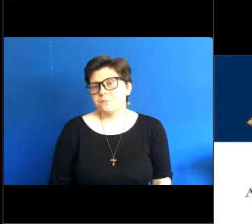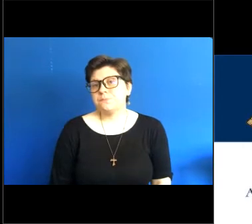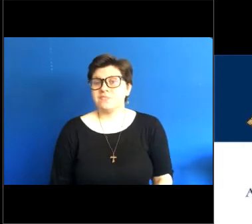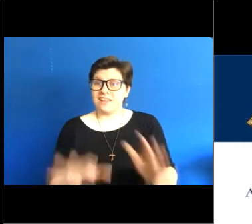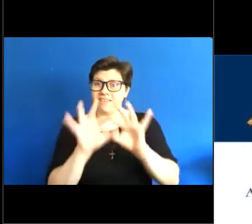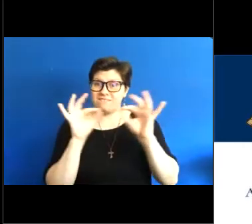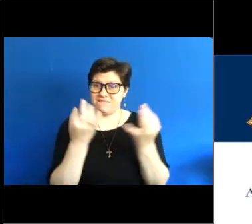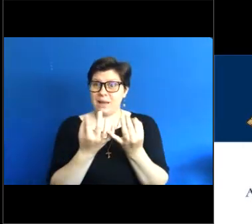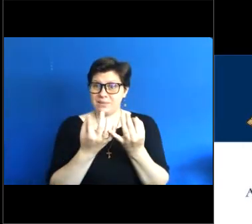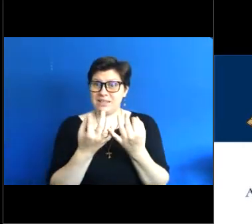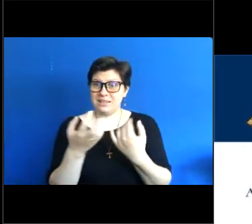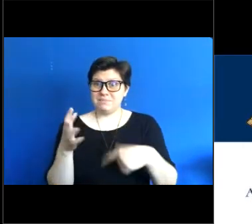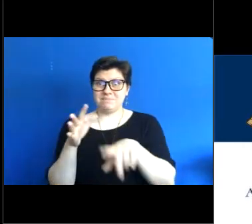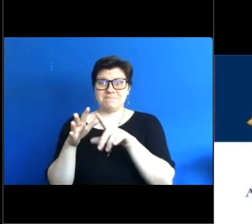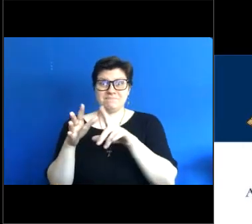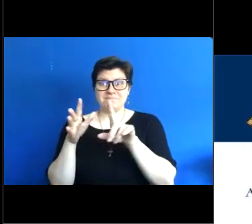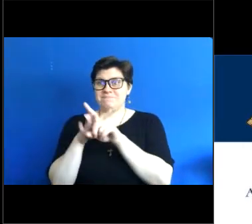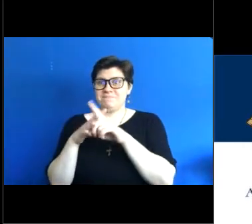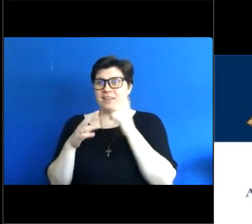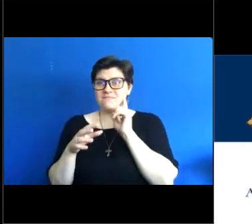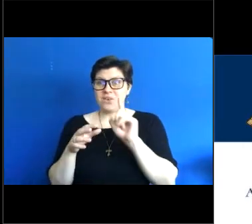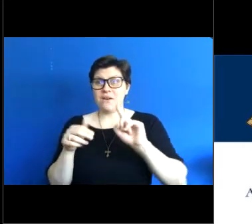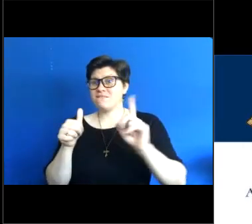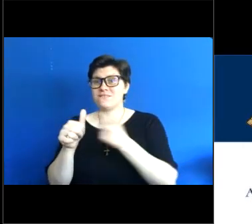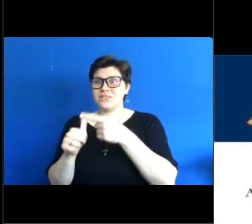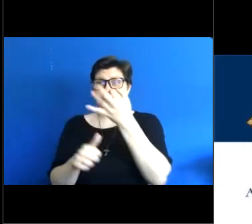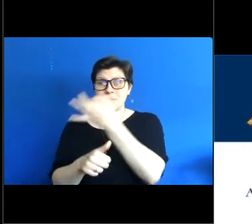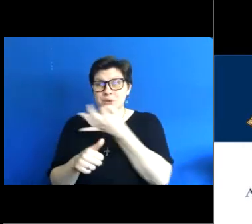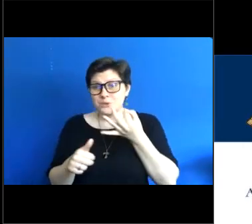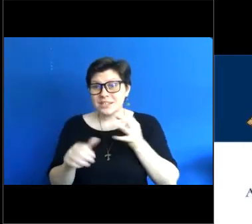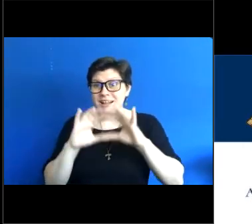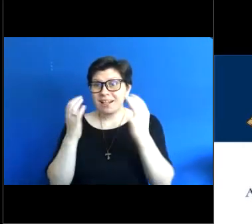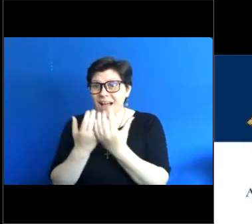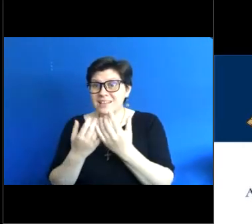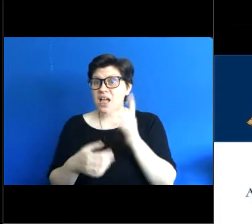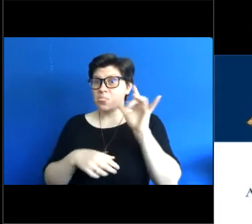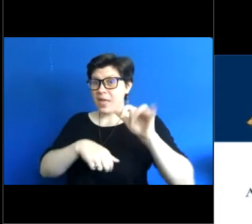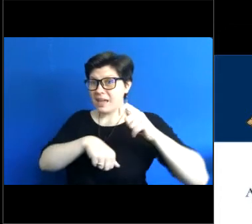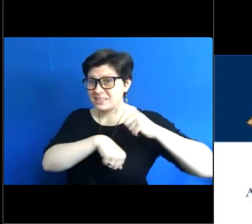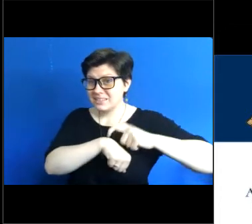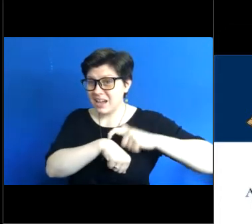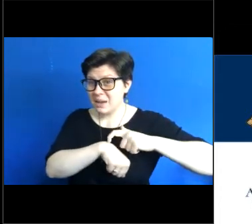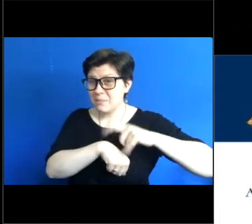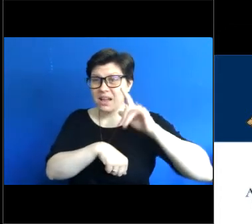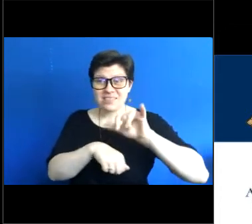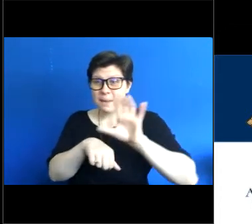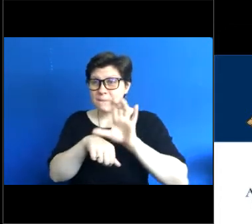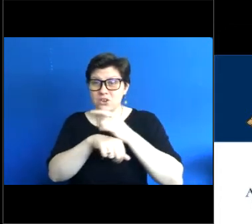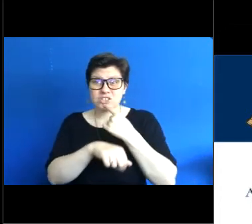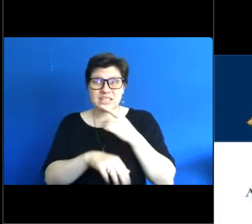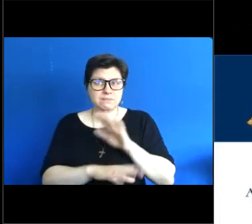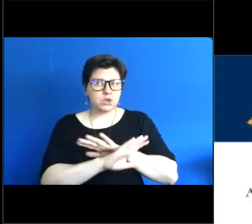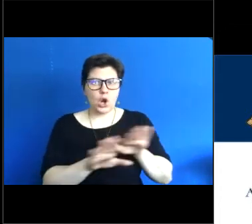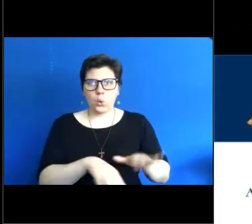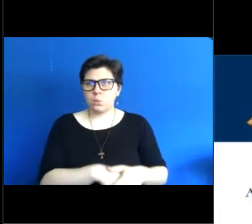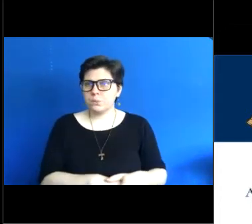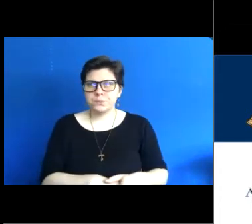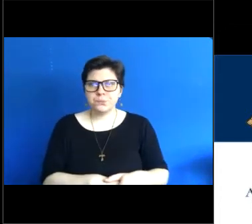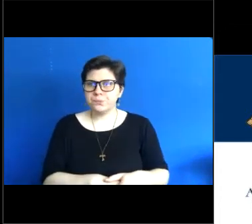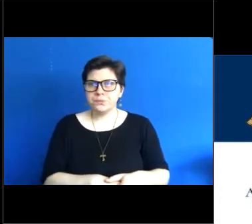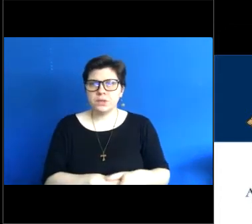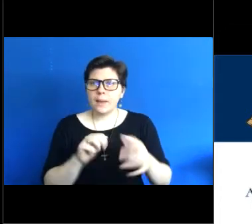her for First Communion at their local parish, and at that time they were denied, or meaning that the